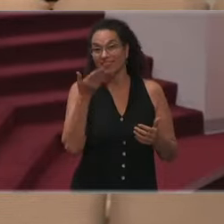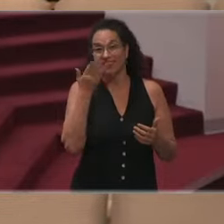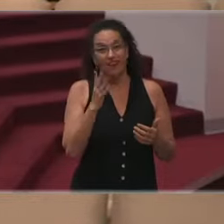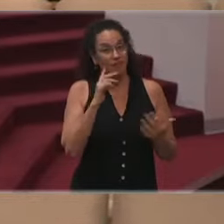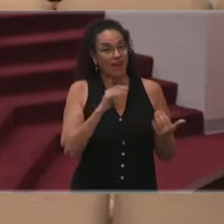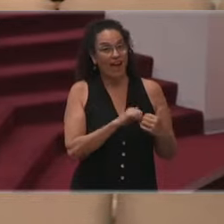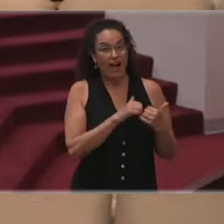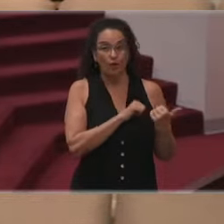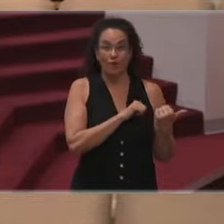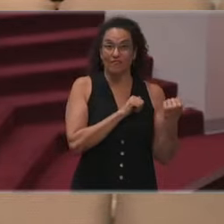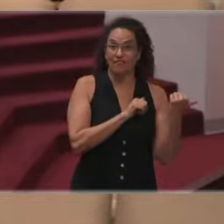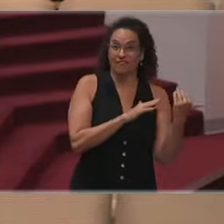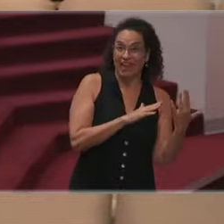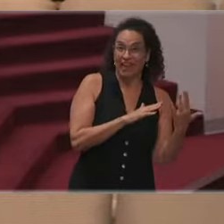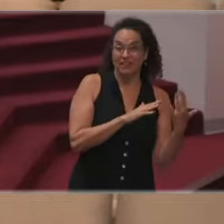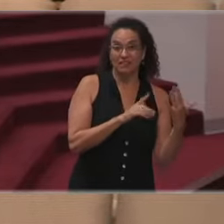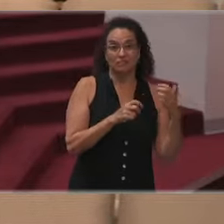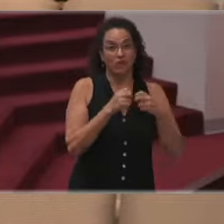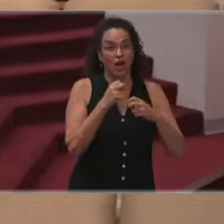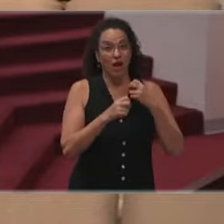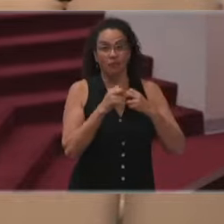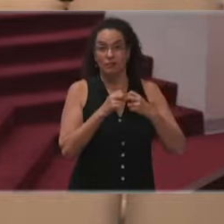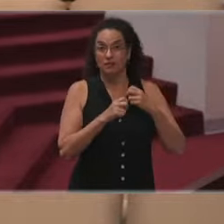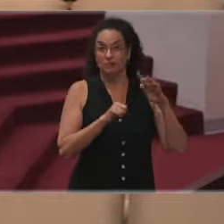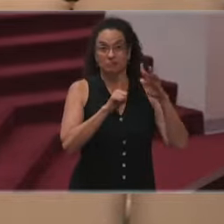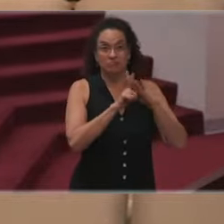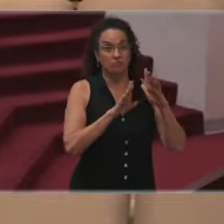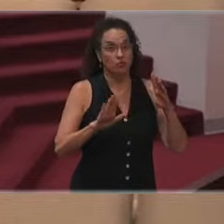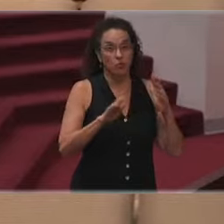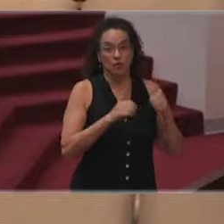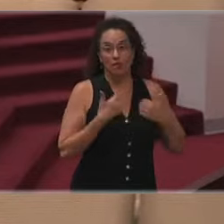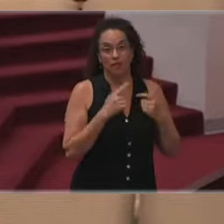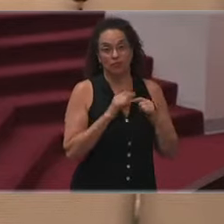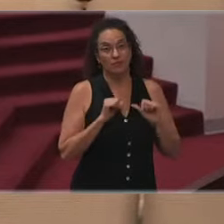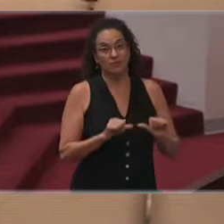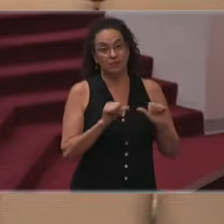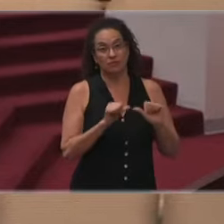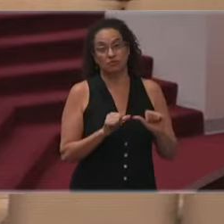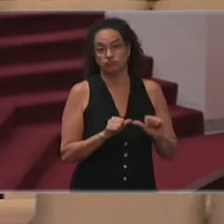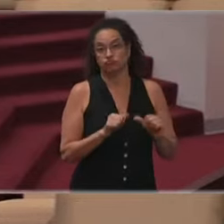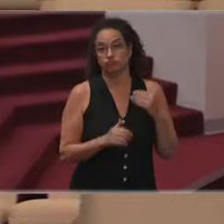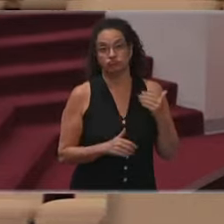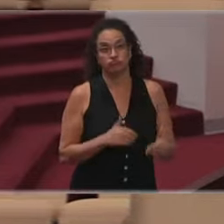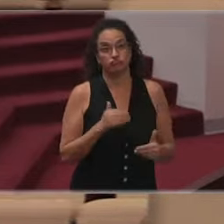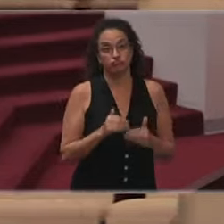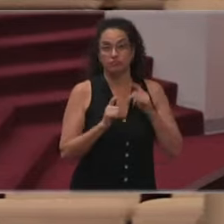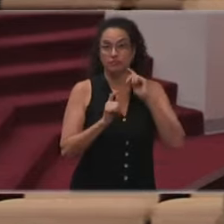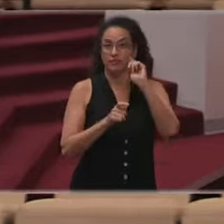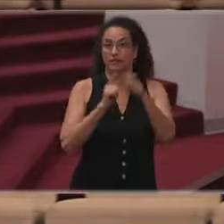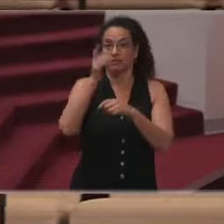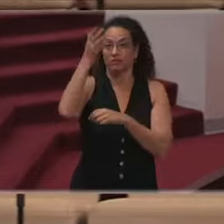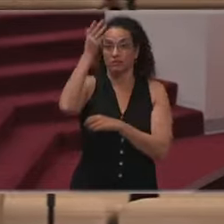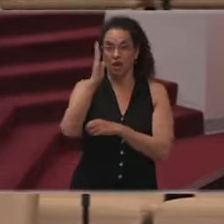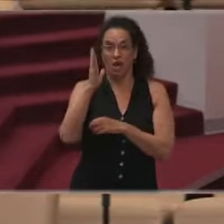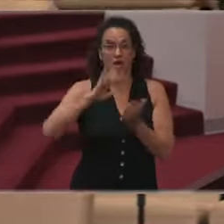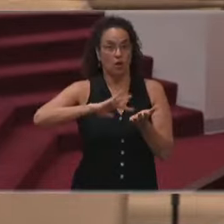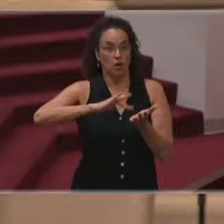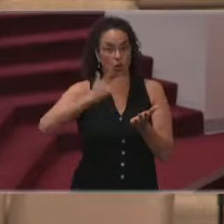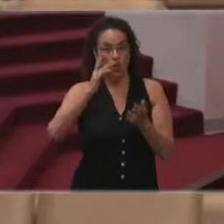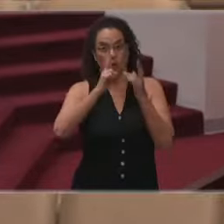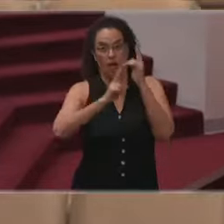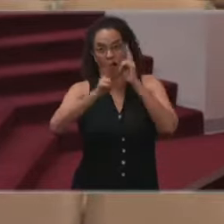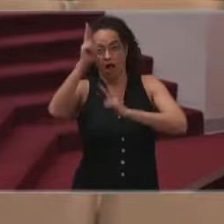the adversity that comes up in your life, but yet you continue to press on to give God the glory and the